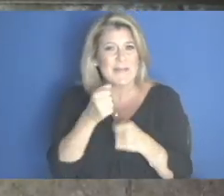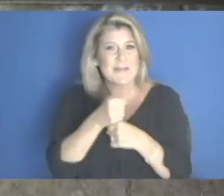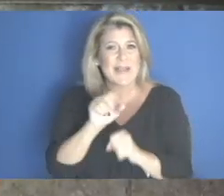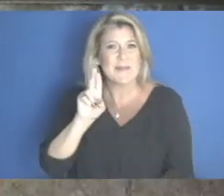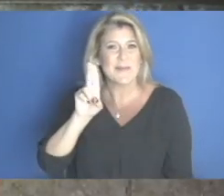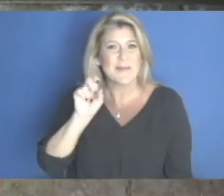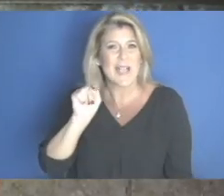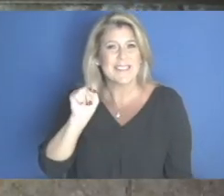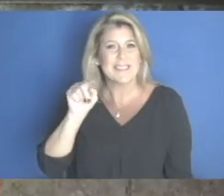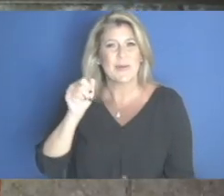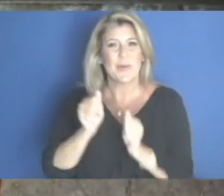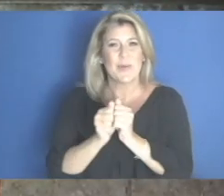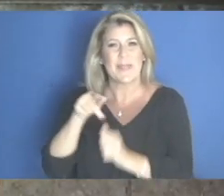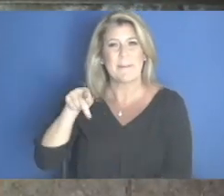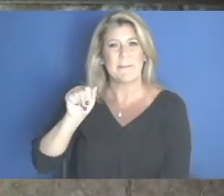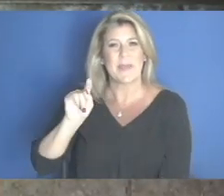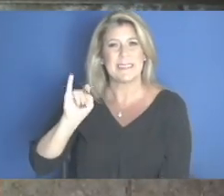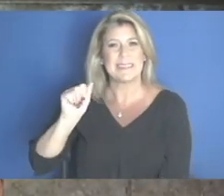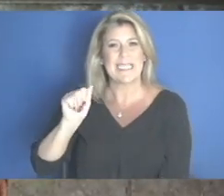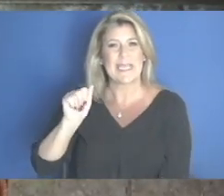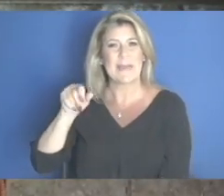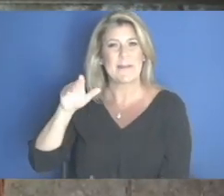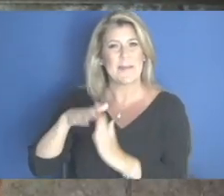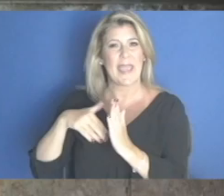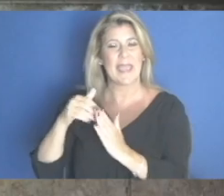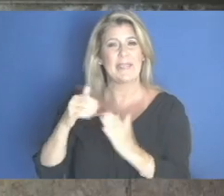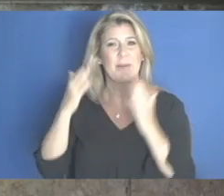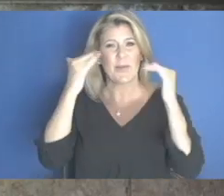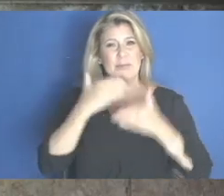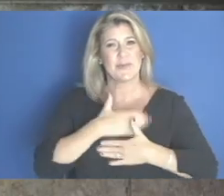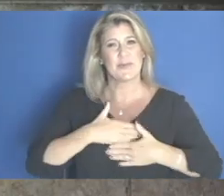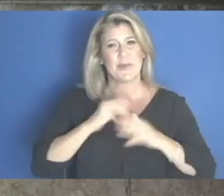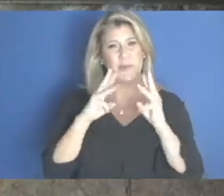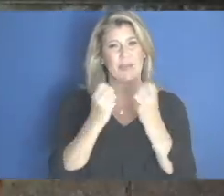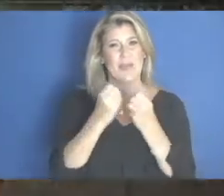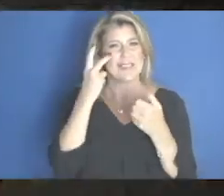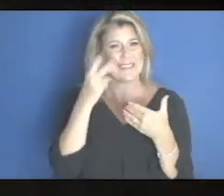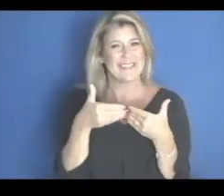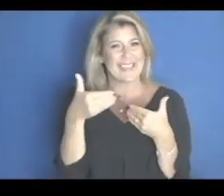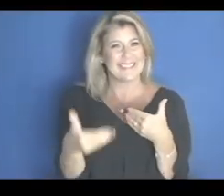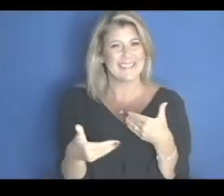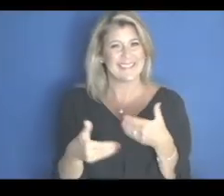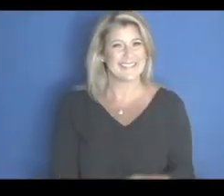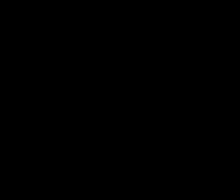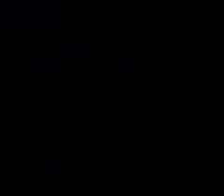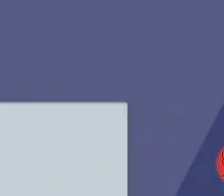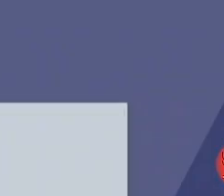create rust with Patina paint. I hope you enjoyed this workshop. I will see you in the next one.